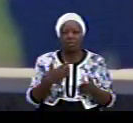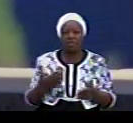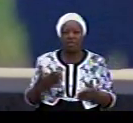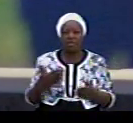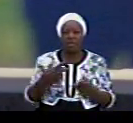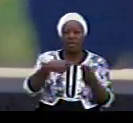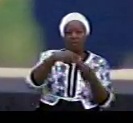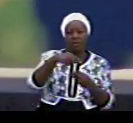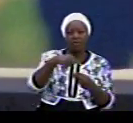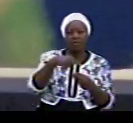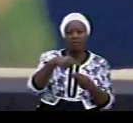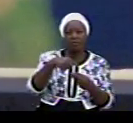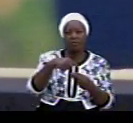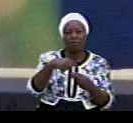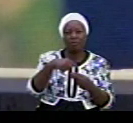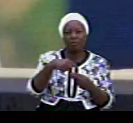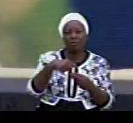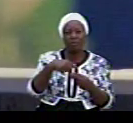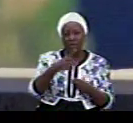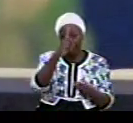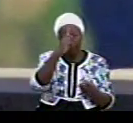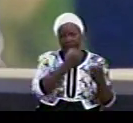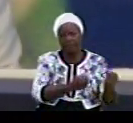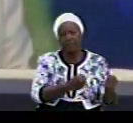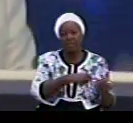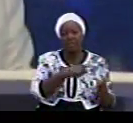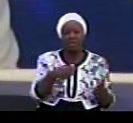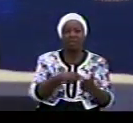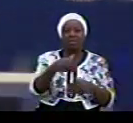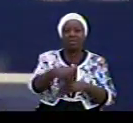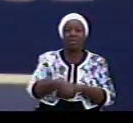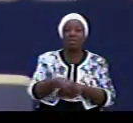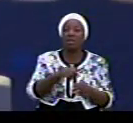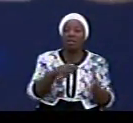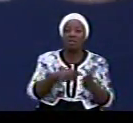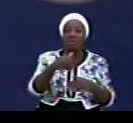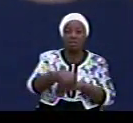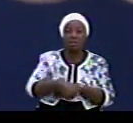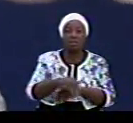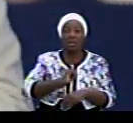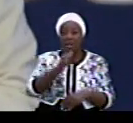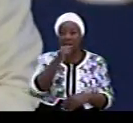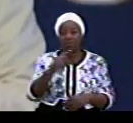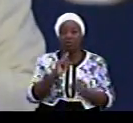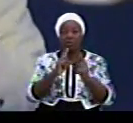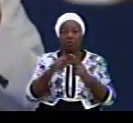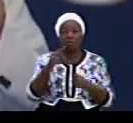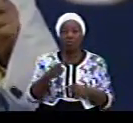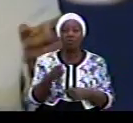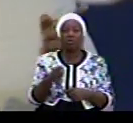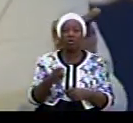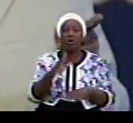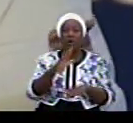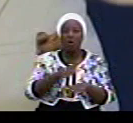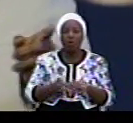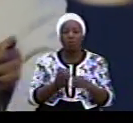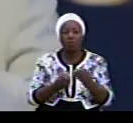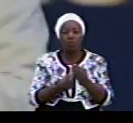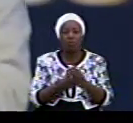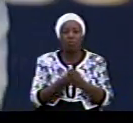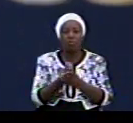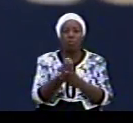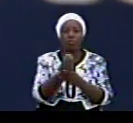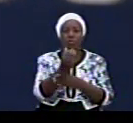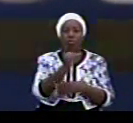about faith tonight. Tonight, I'm speaking to you on growing